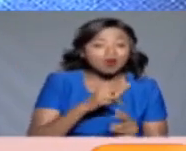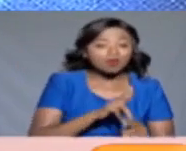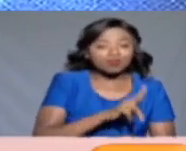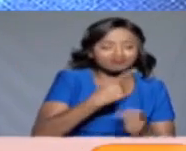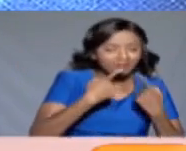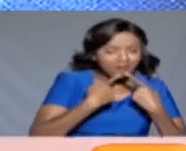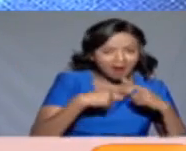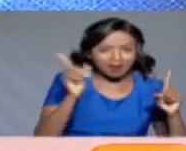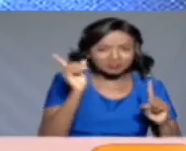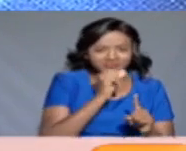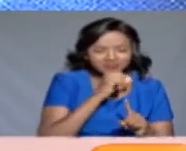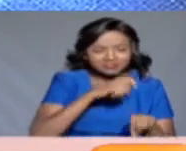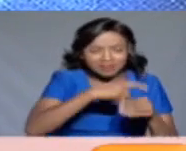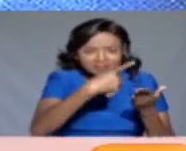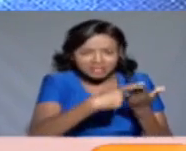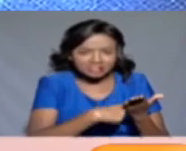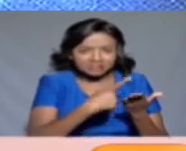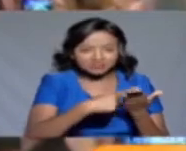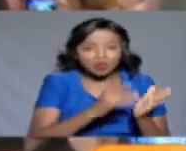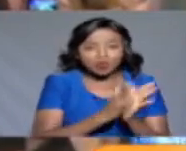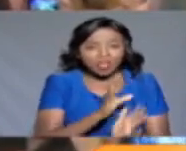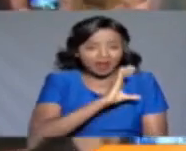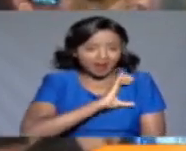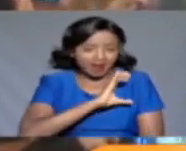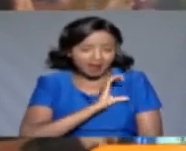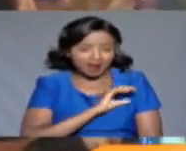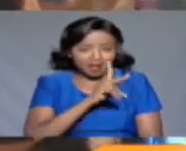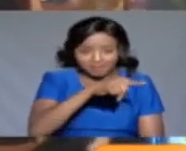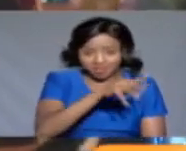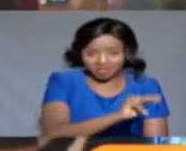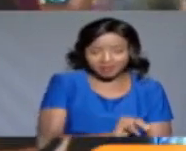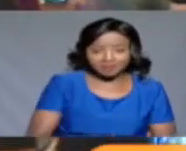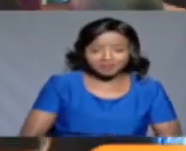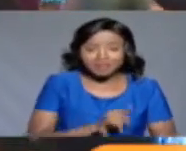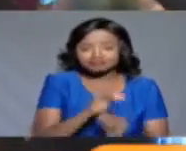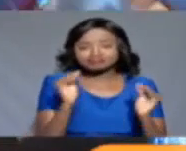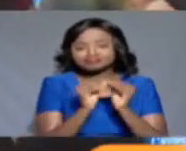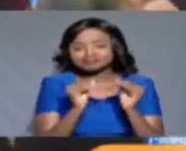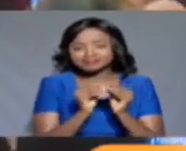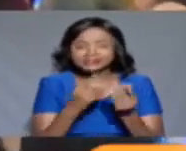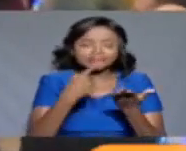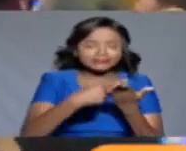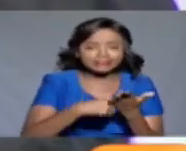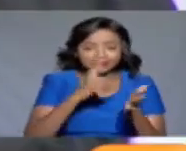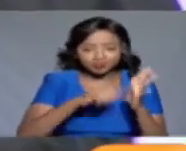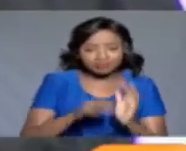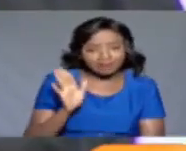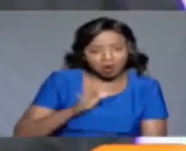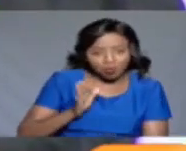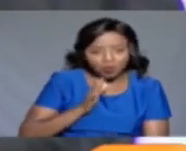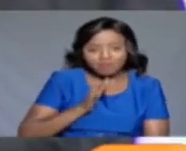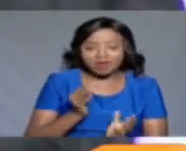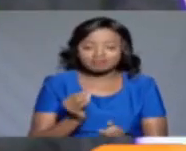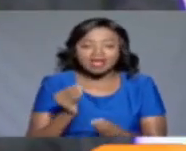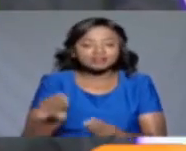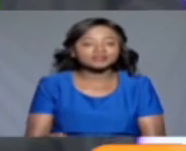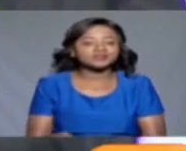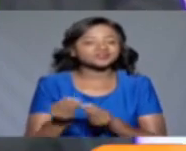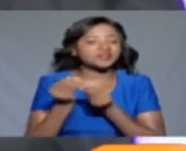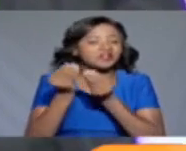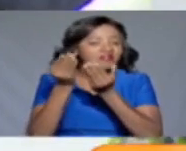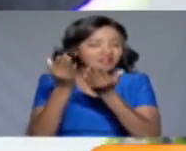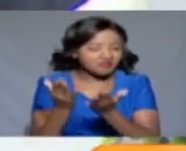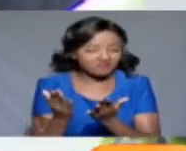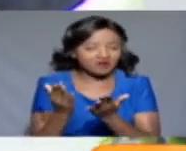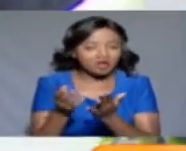with Canadian Prime Minister Justin Trudeau. The meeting that came on the sidelines of the Women Deliver 2019 conference in Vancouver.